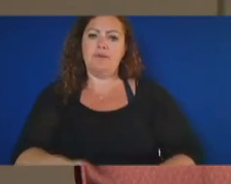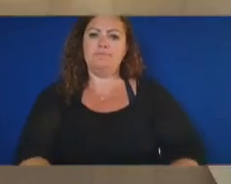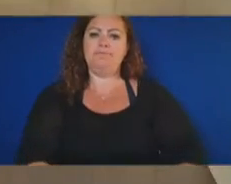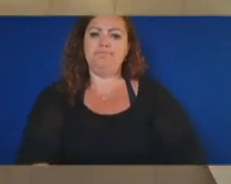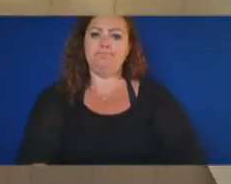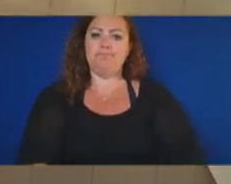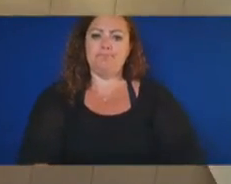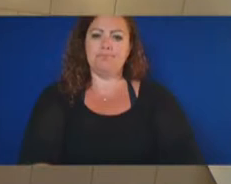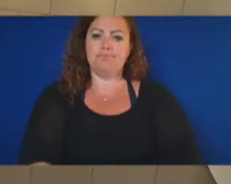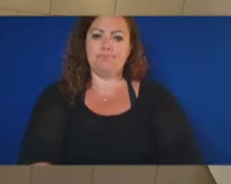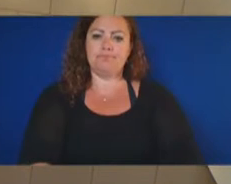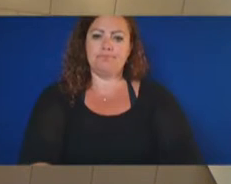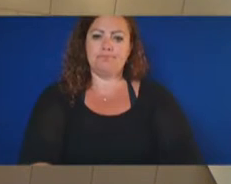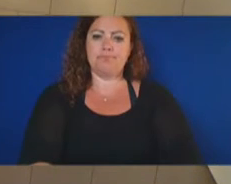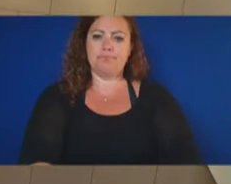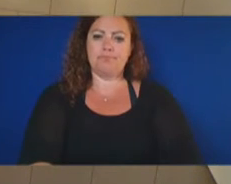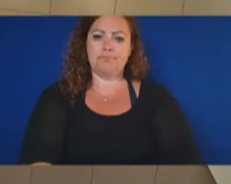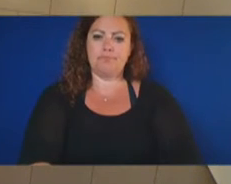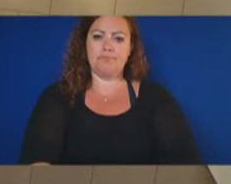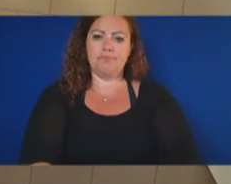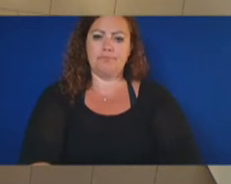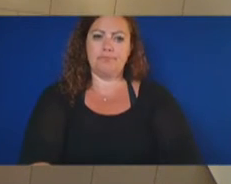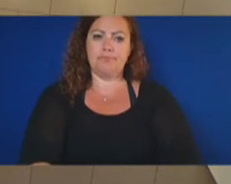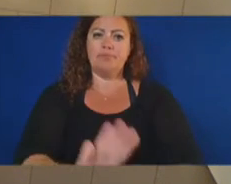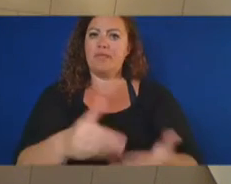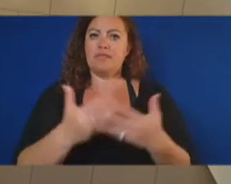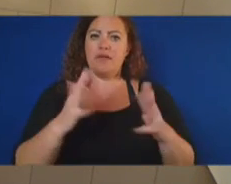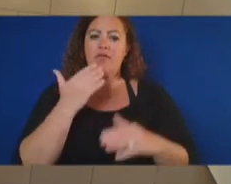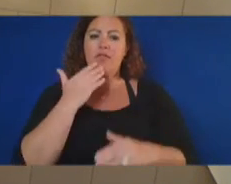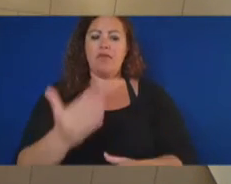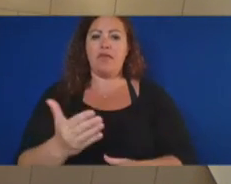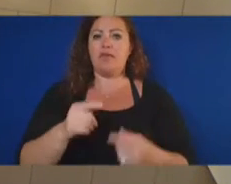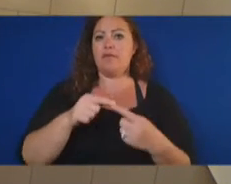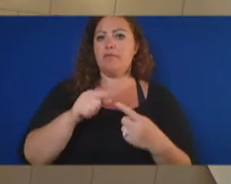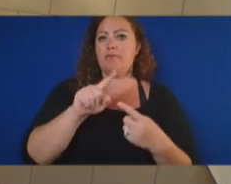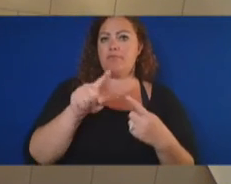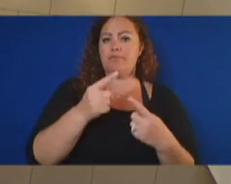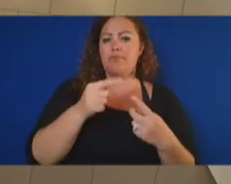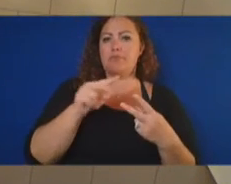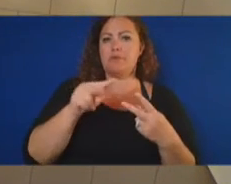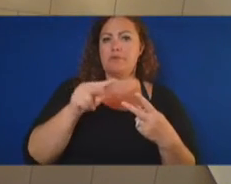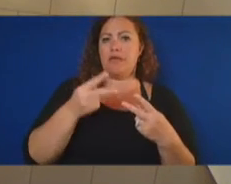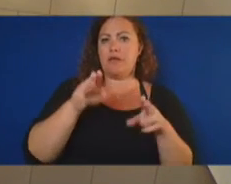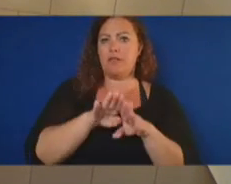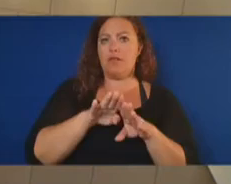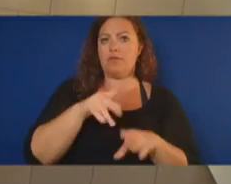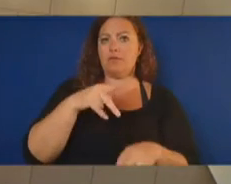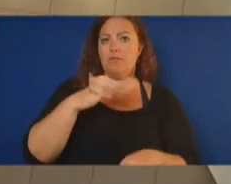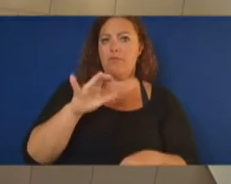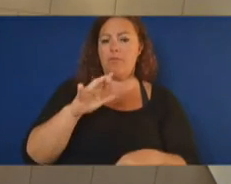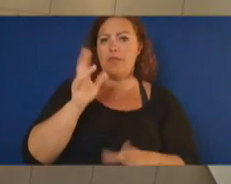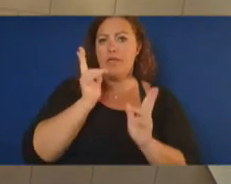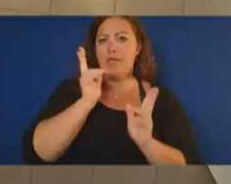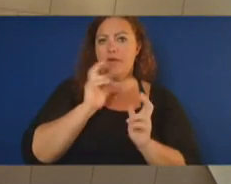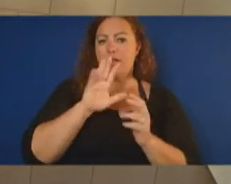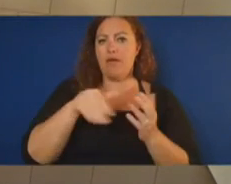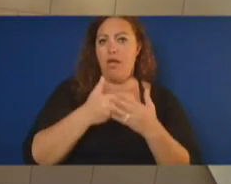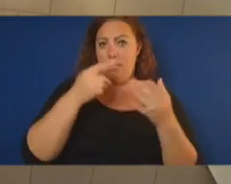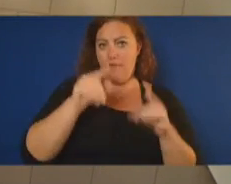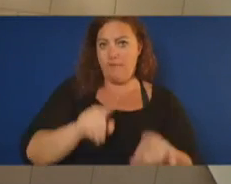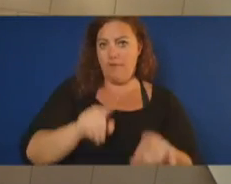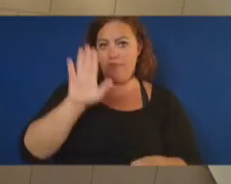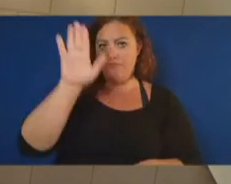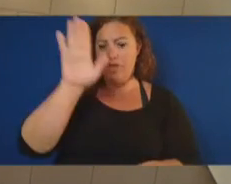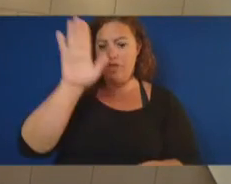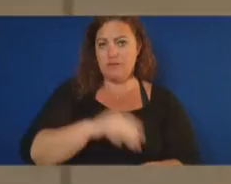have thank you a motion has been made in probably second to close the public hearing all in favor please raise your hand